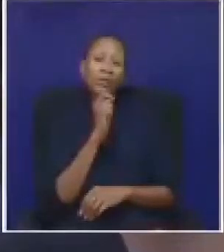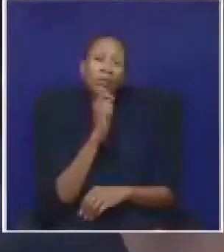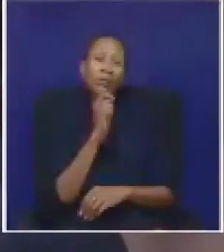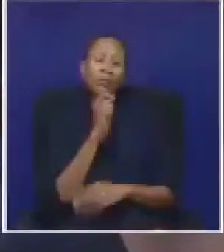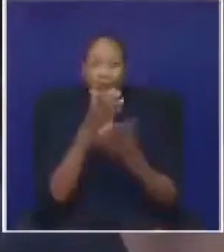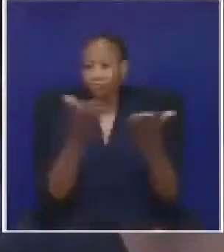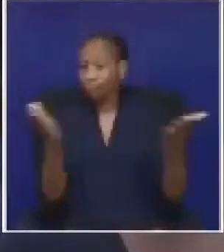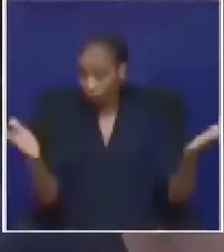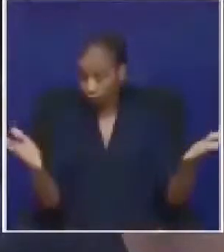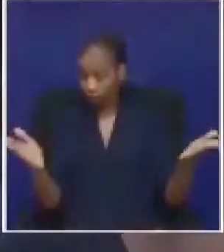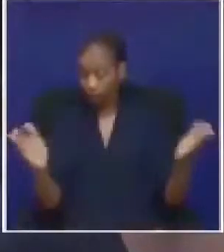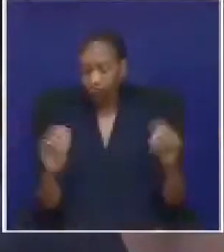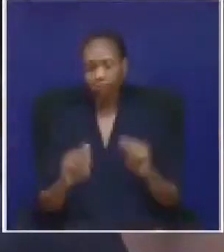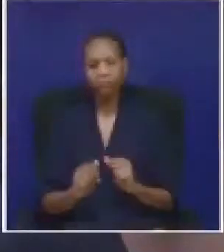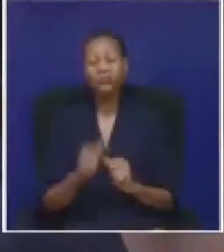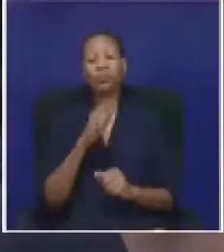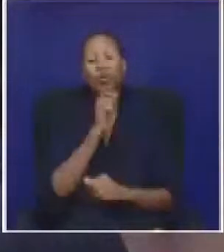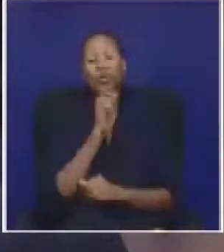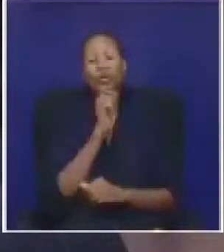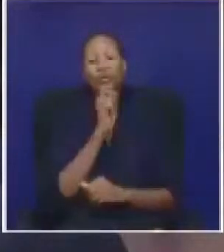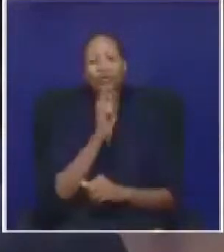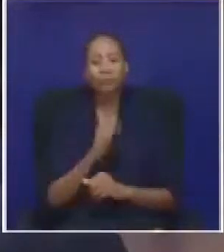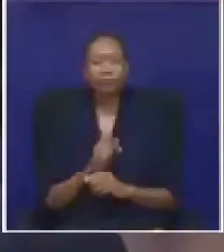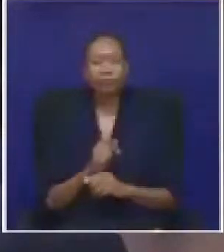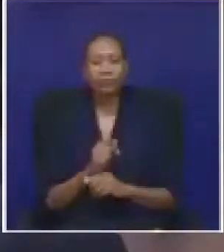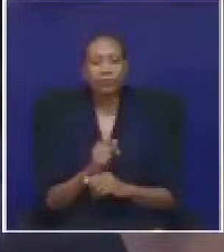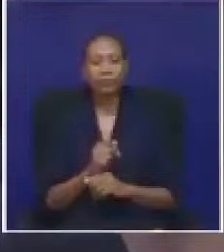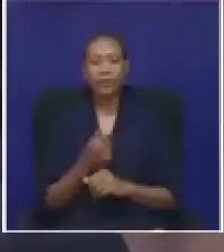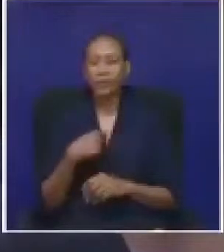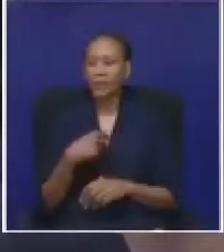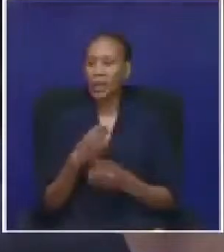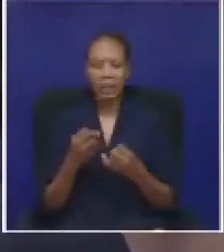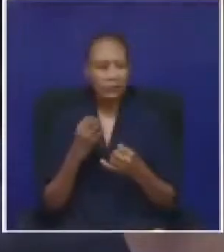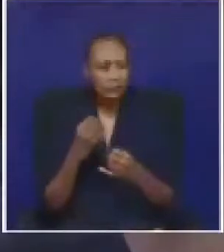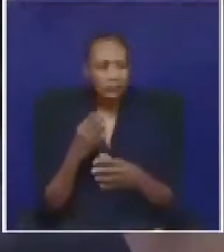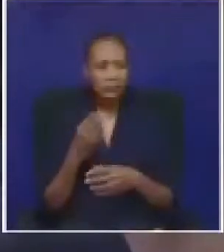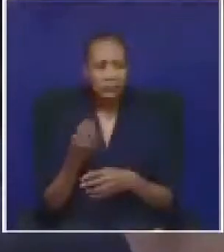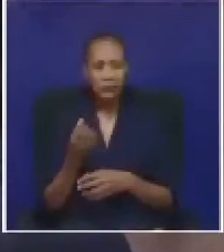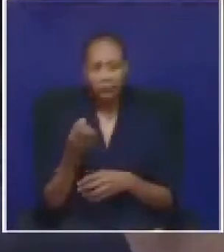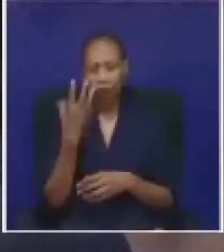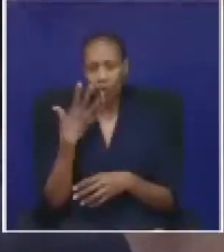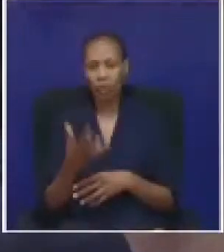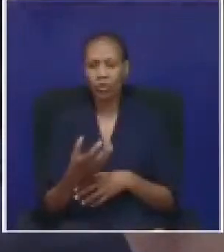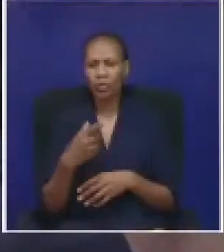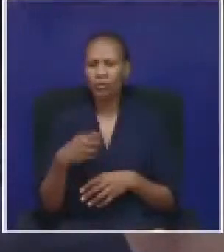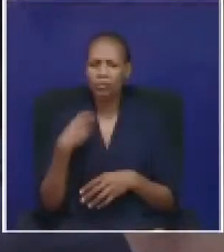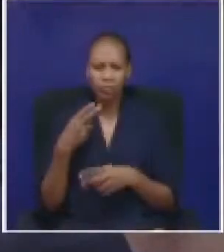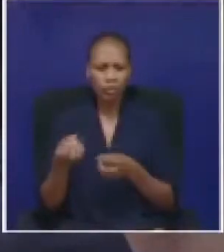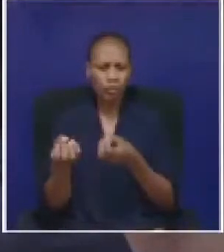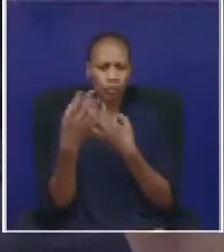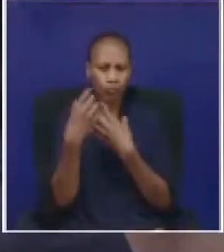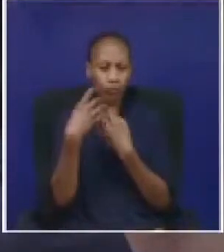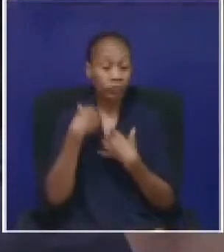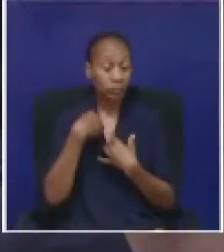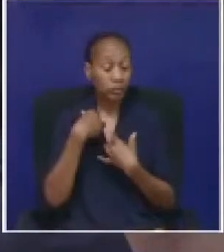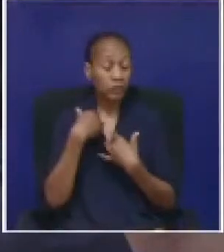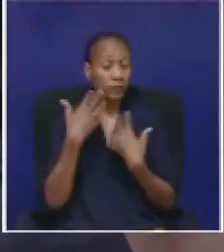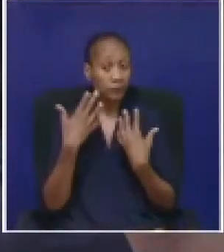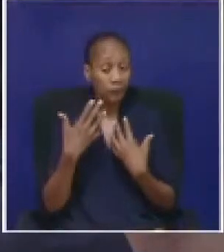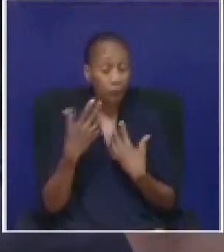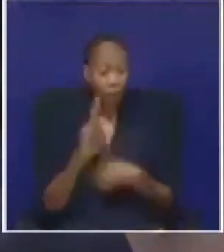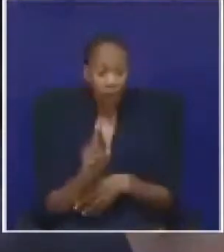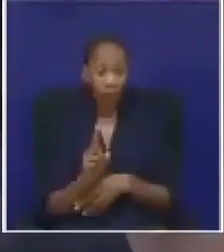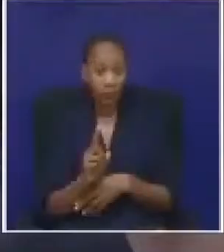honorable members, which I nearly forgot, we were advised that the